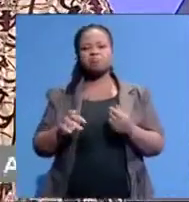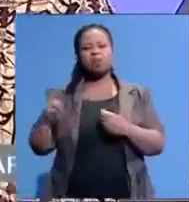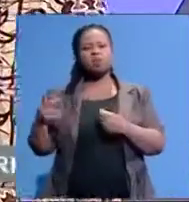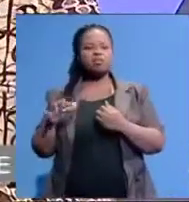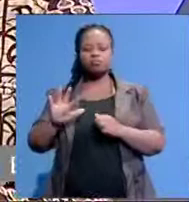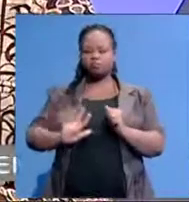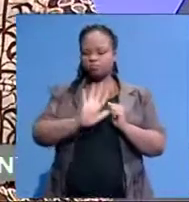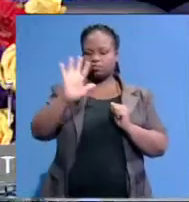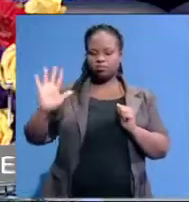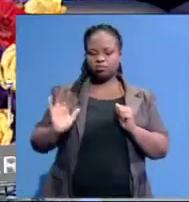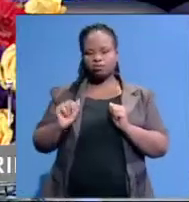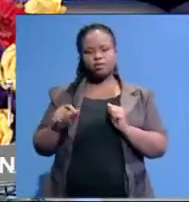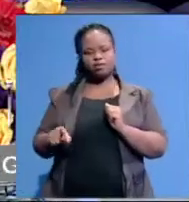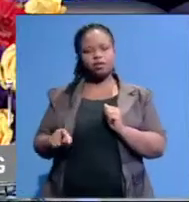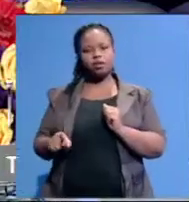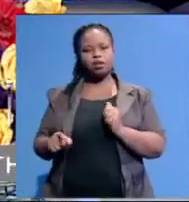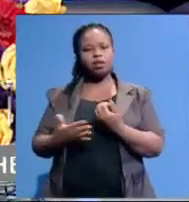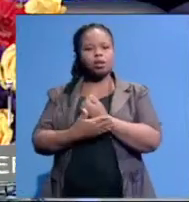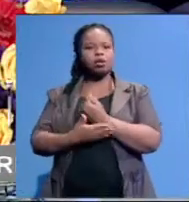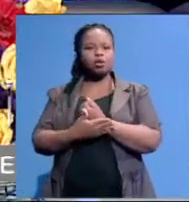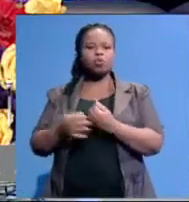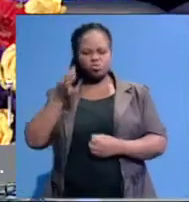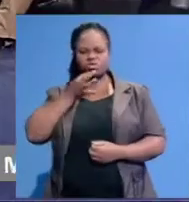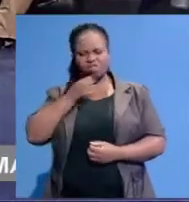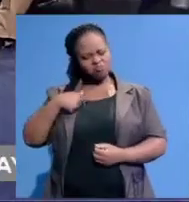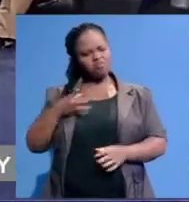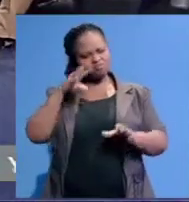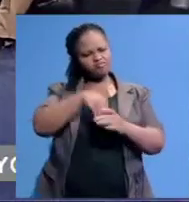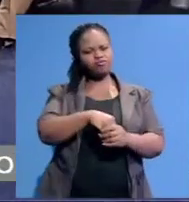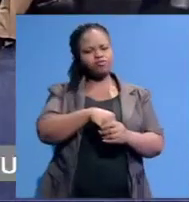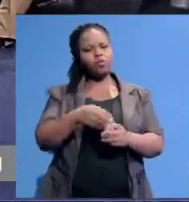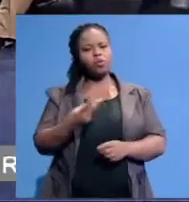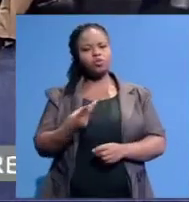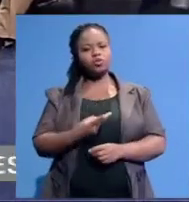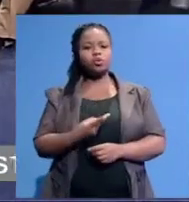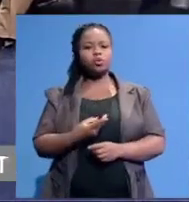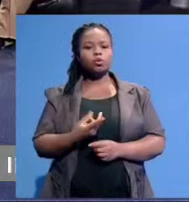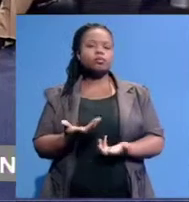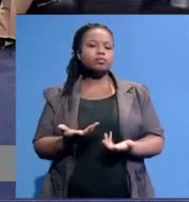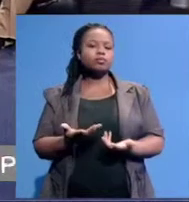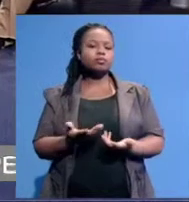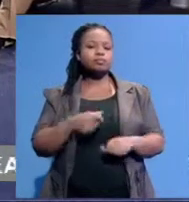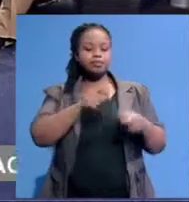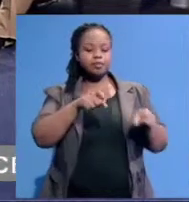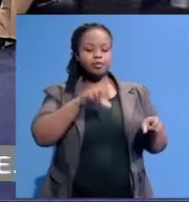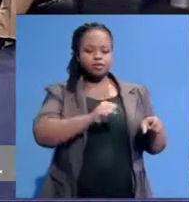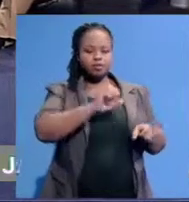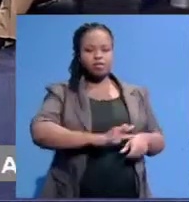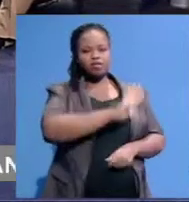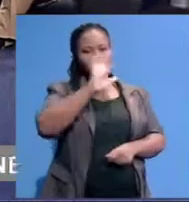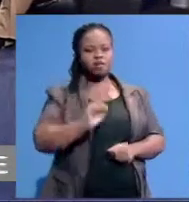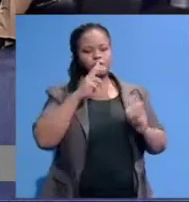our contribution. Yes. And I suppose many South Africans are going to be looking at these countries, Malawi in